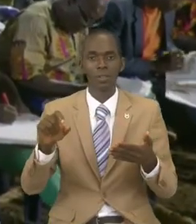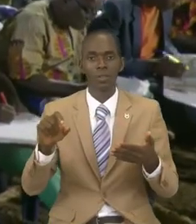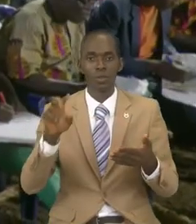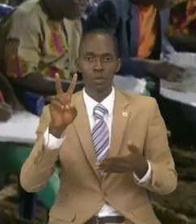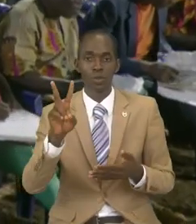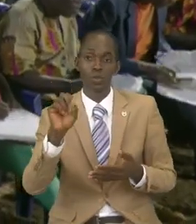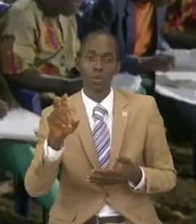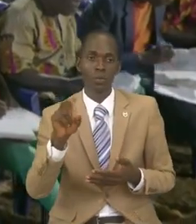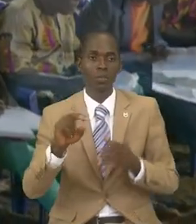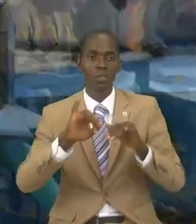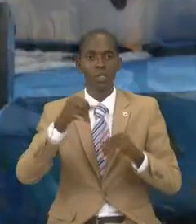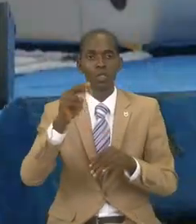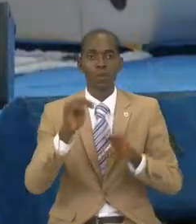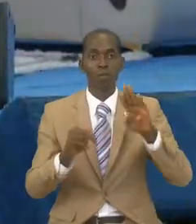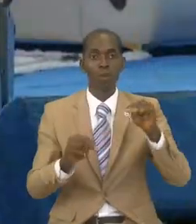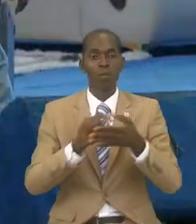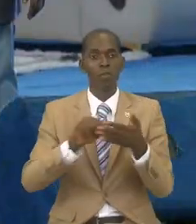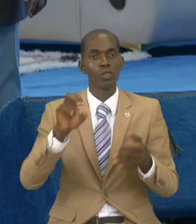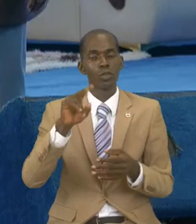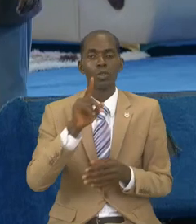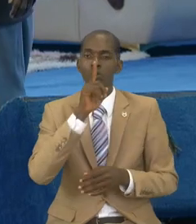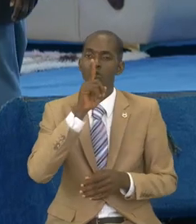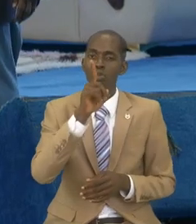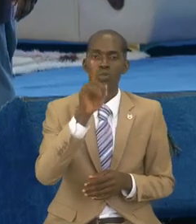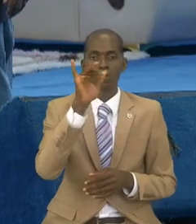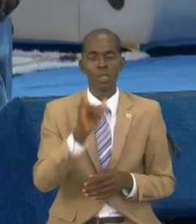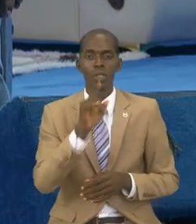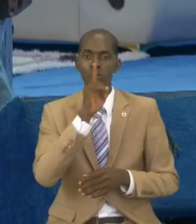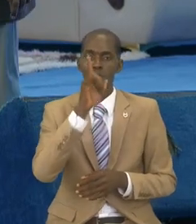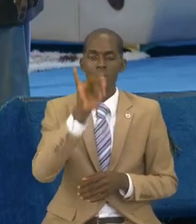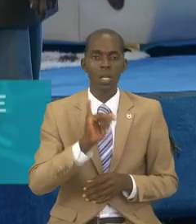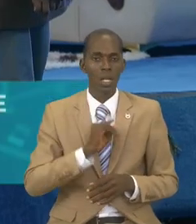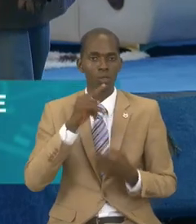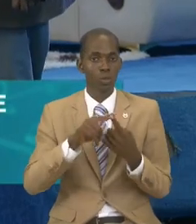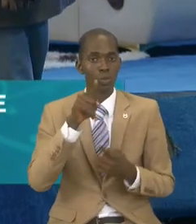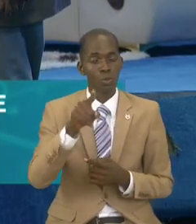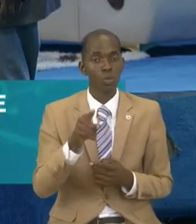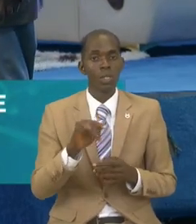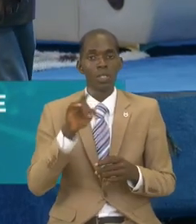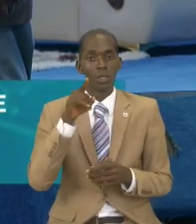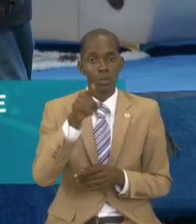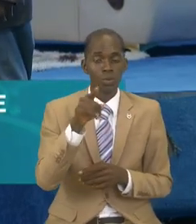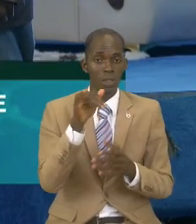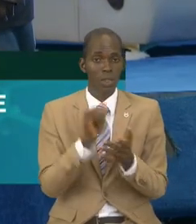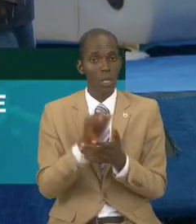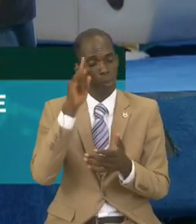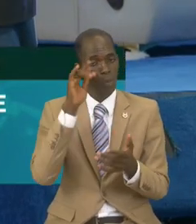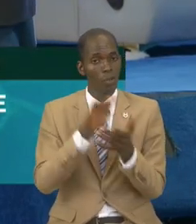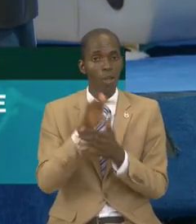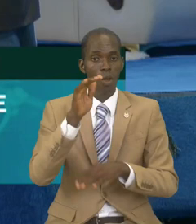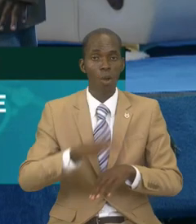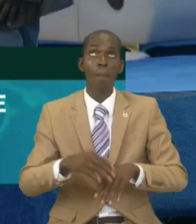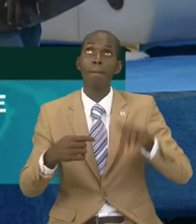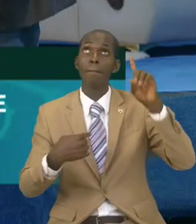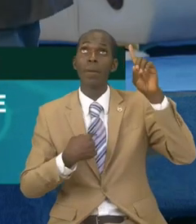verse 12, verily, verily, I say unto you, he that believeth on me, tonight,